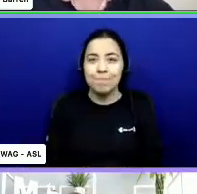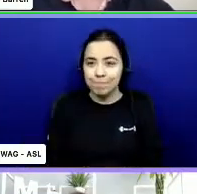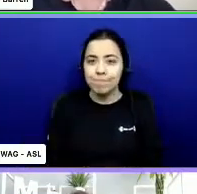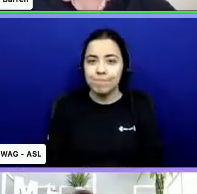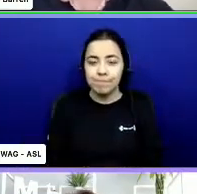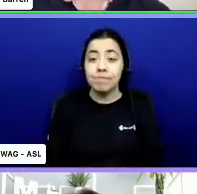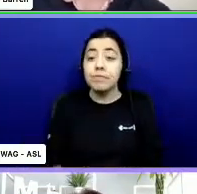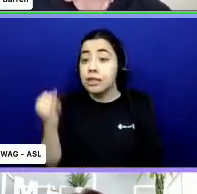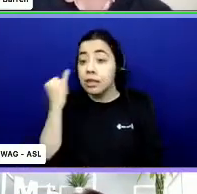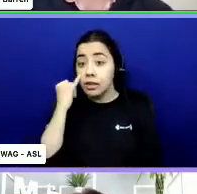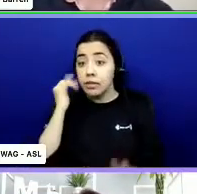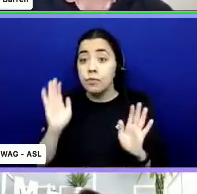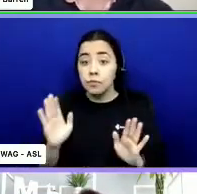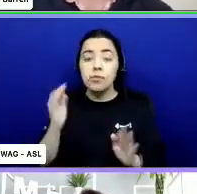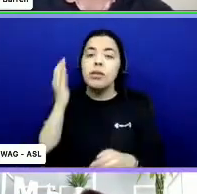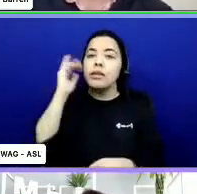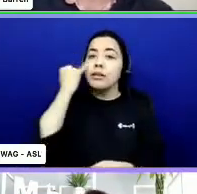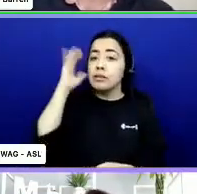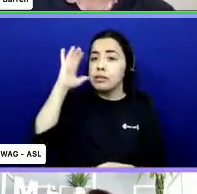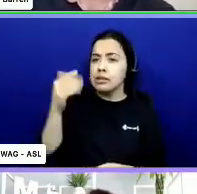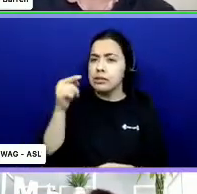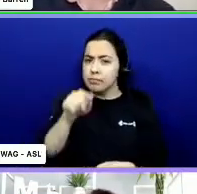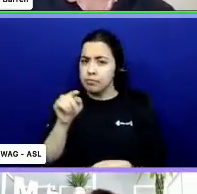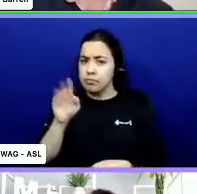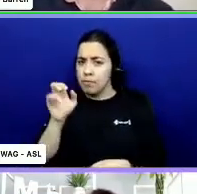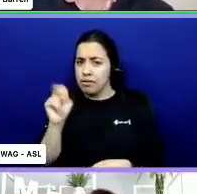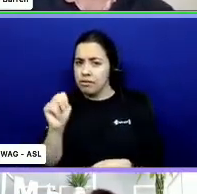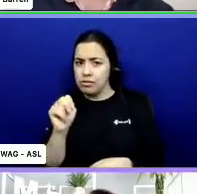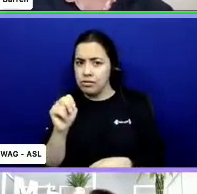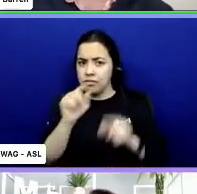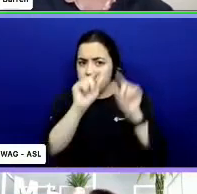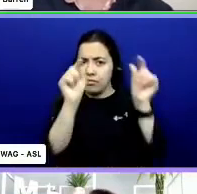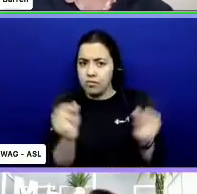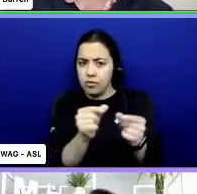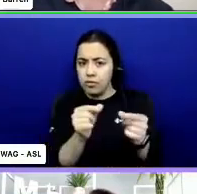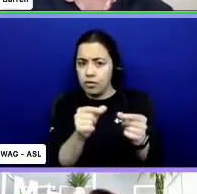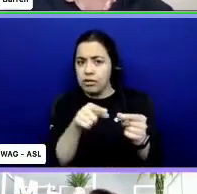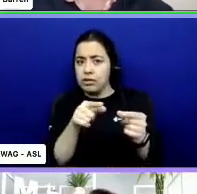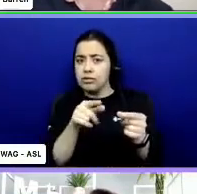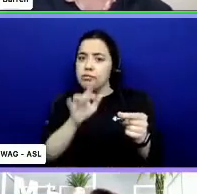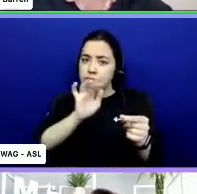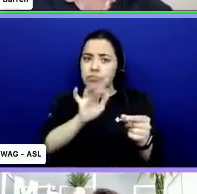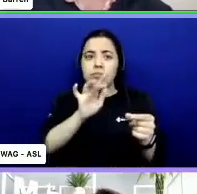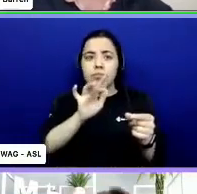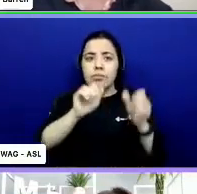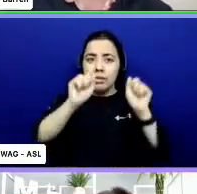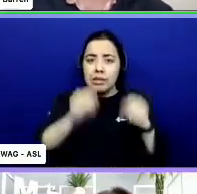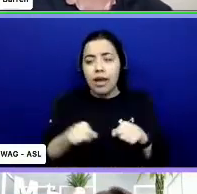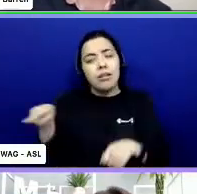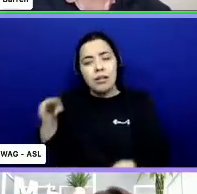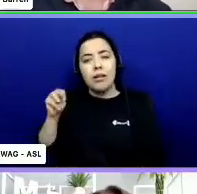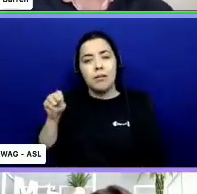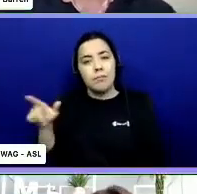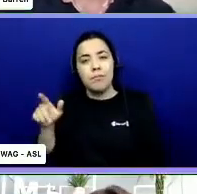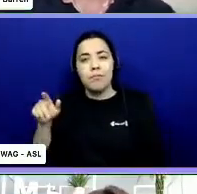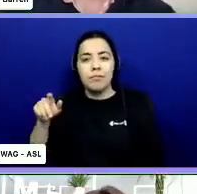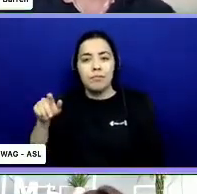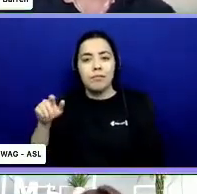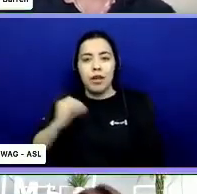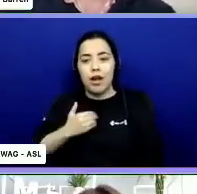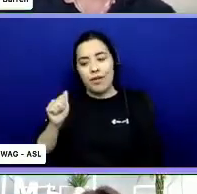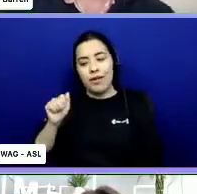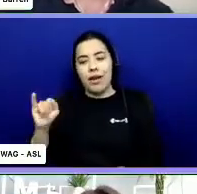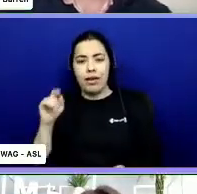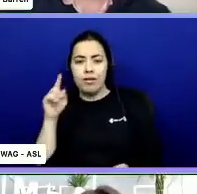If it looks like a button and functions like a button, our AI will almost certainly be able to identify that it is one. Okay.